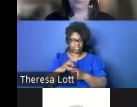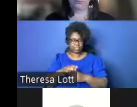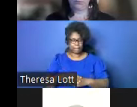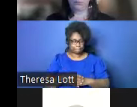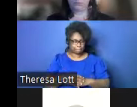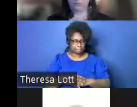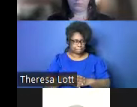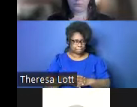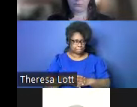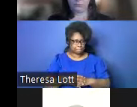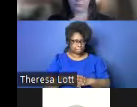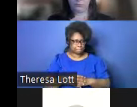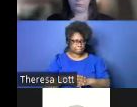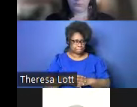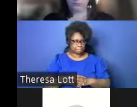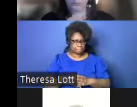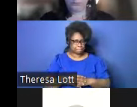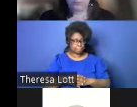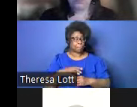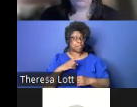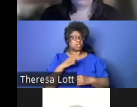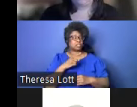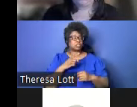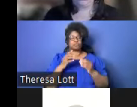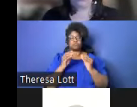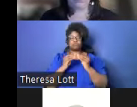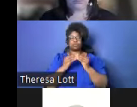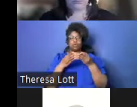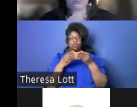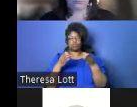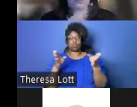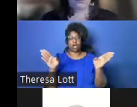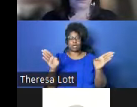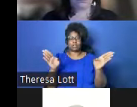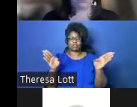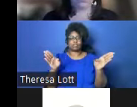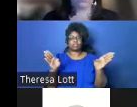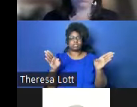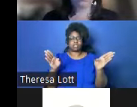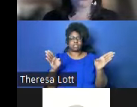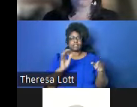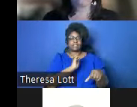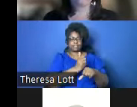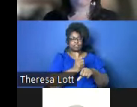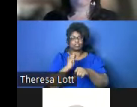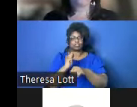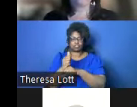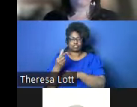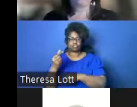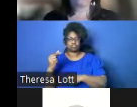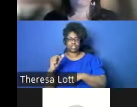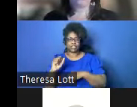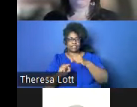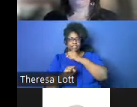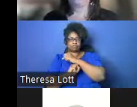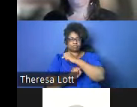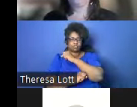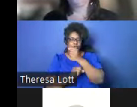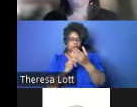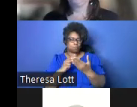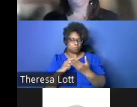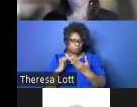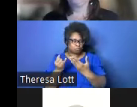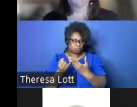a slightly wider distribution of these green infrastructure corridors and therefore green infrastructure projects.